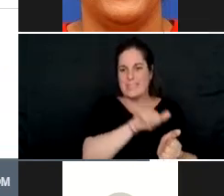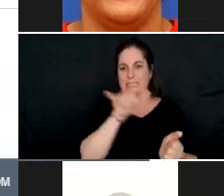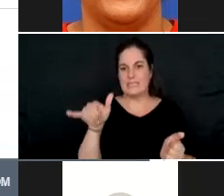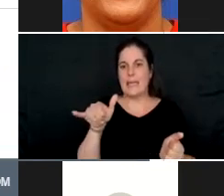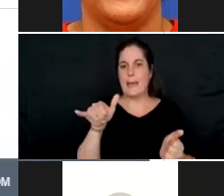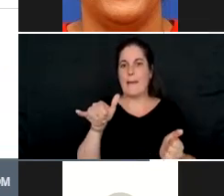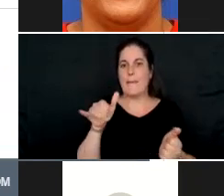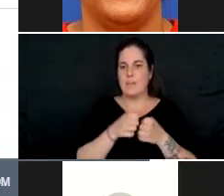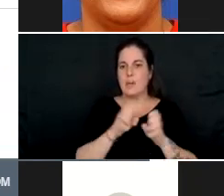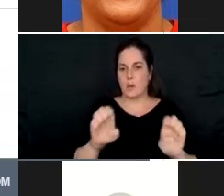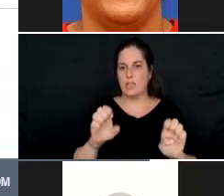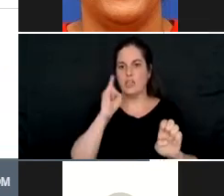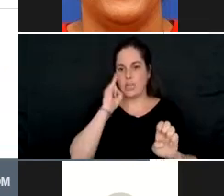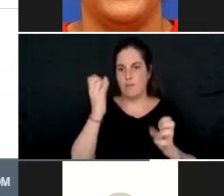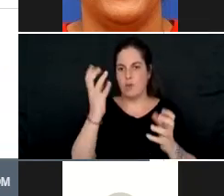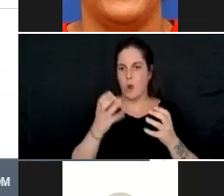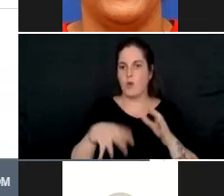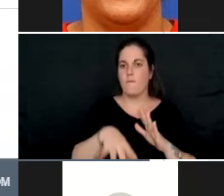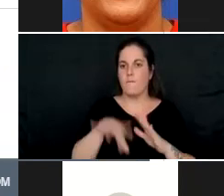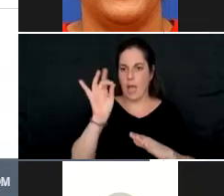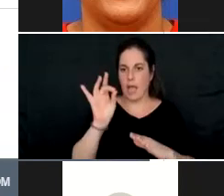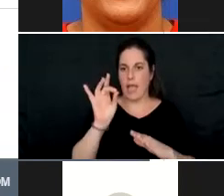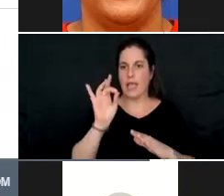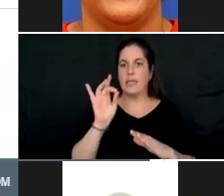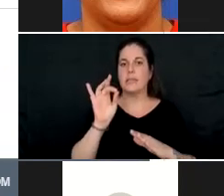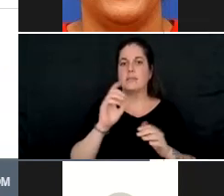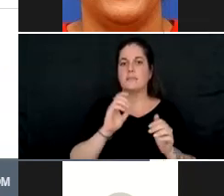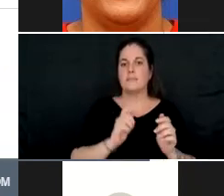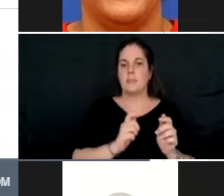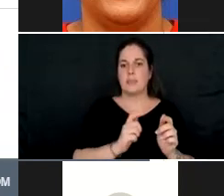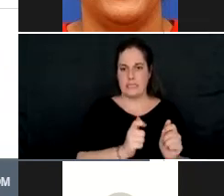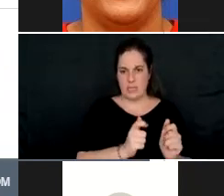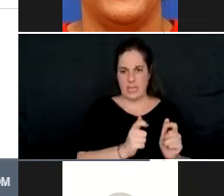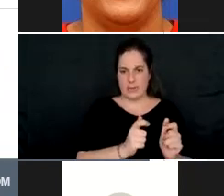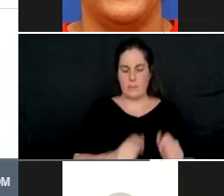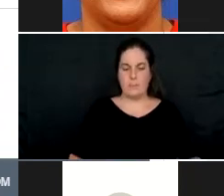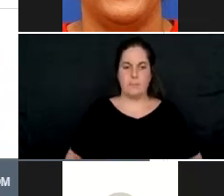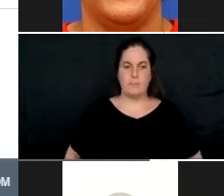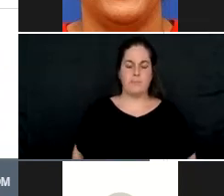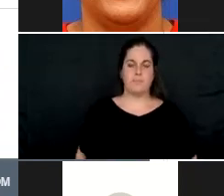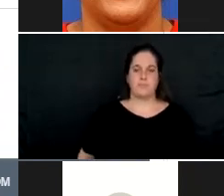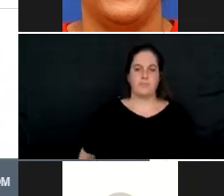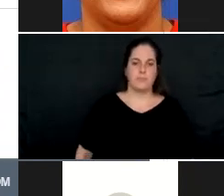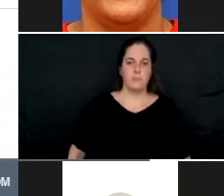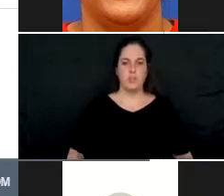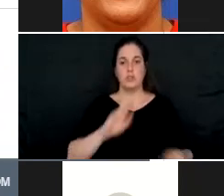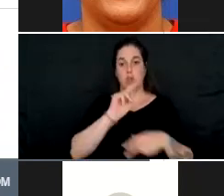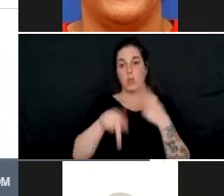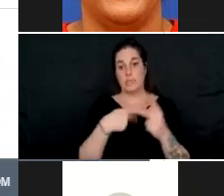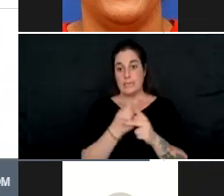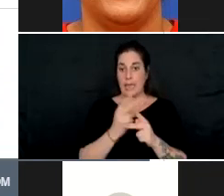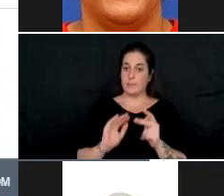speed, okay? I think I caught up on that slide. All right, so what types of waves are